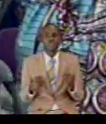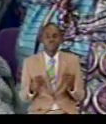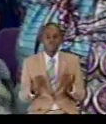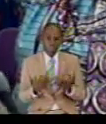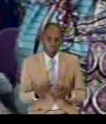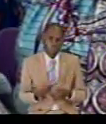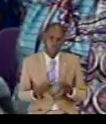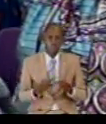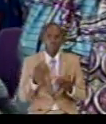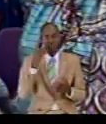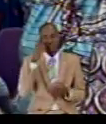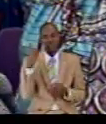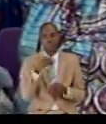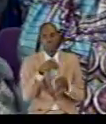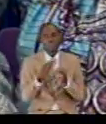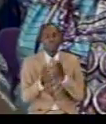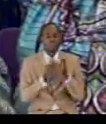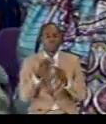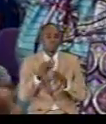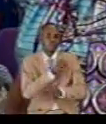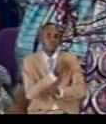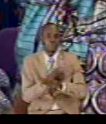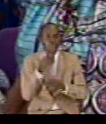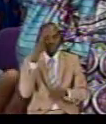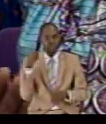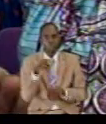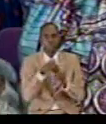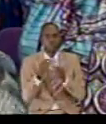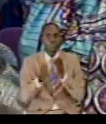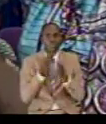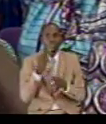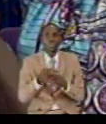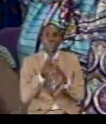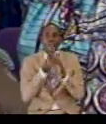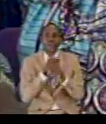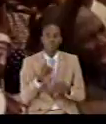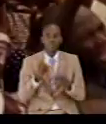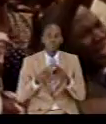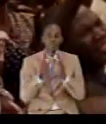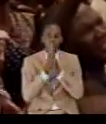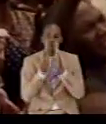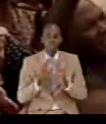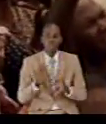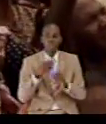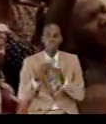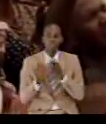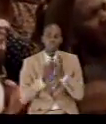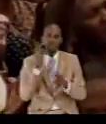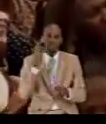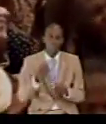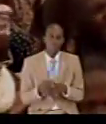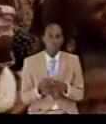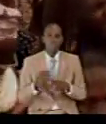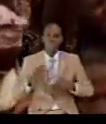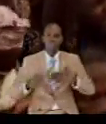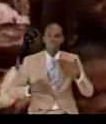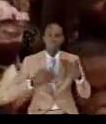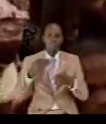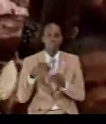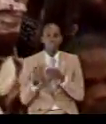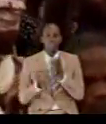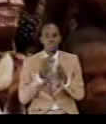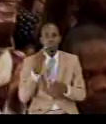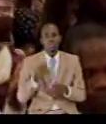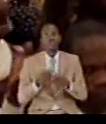passion, authority, answered prayer, joy. He will